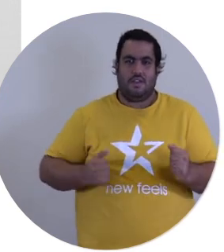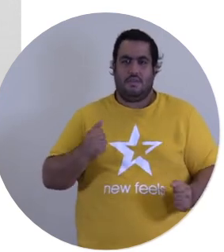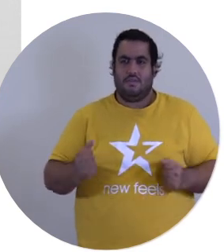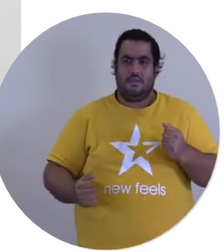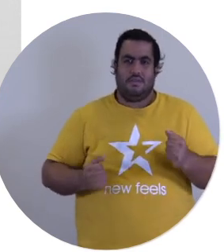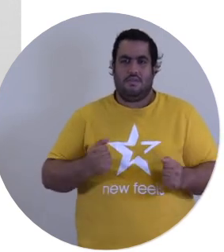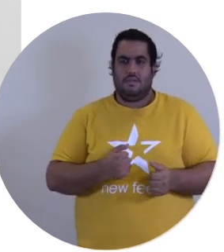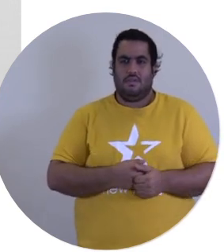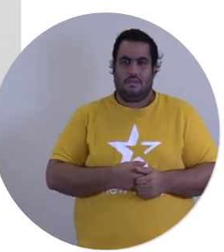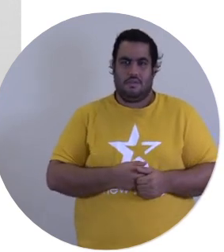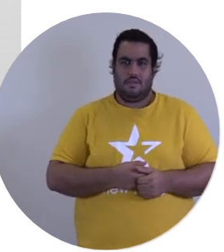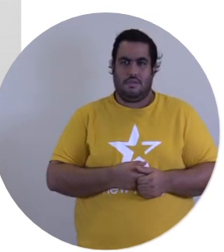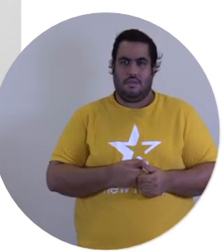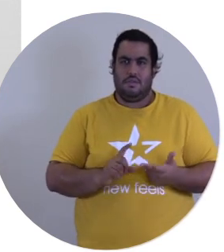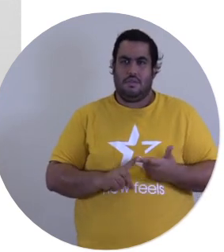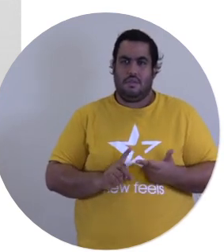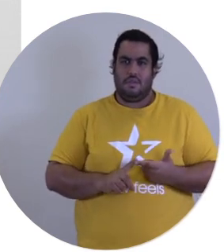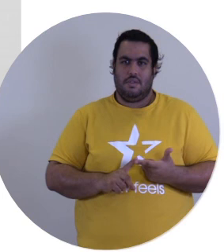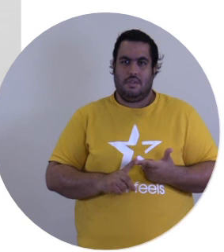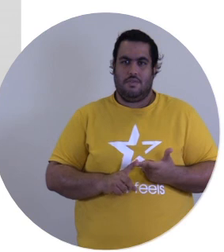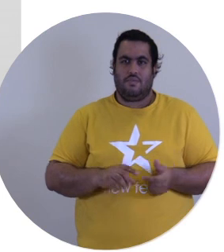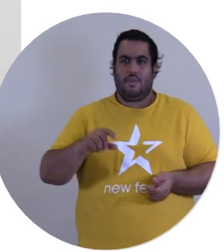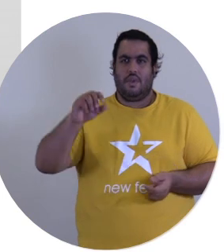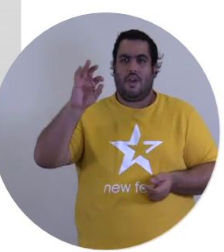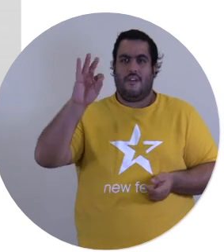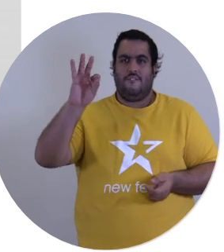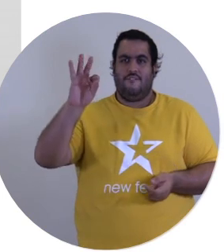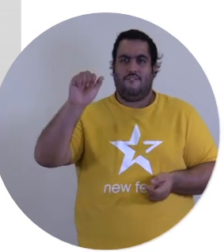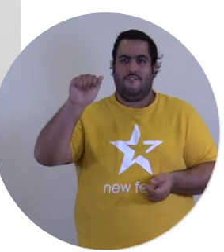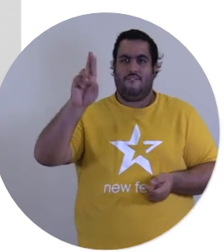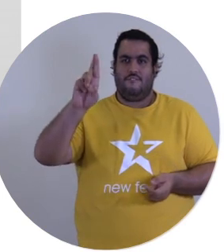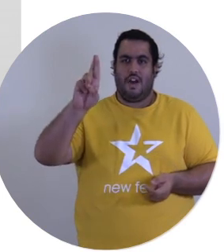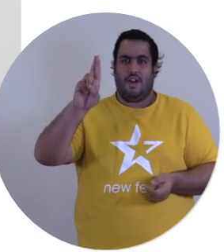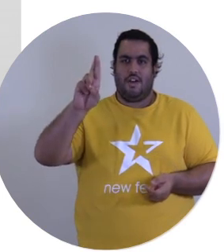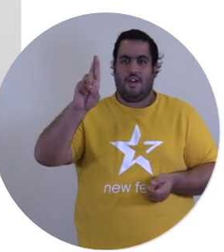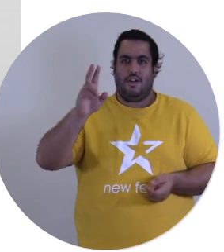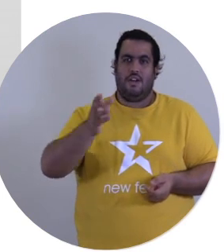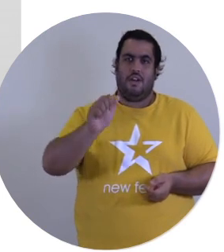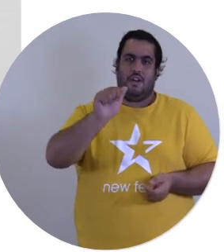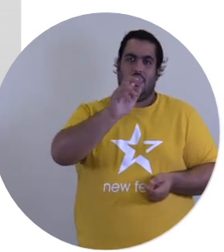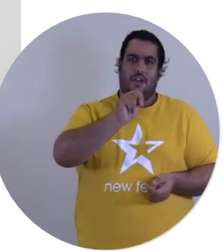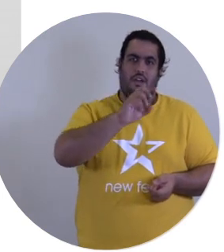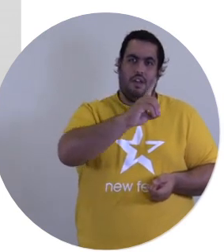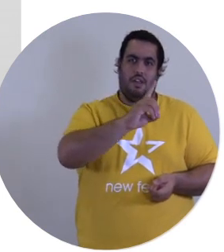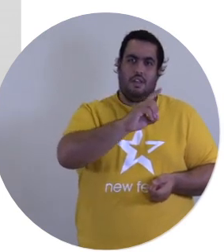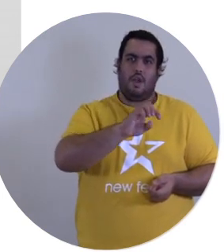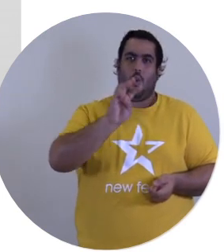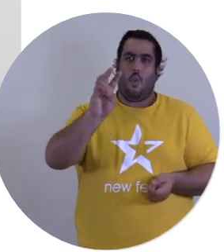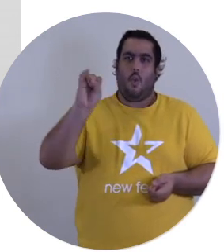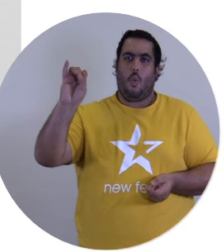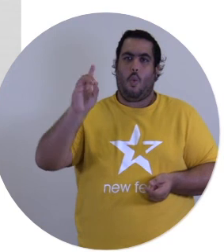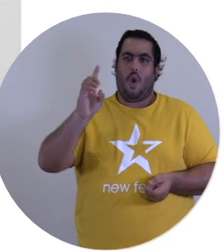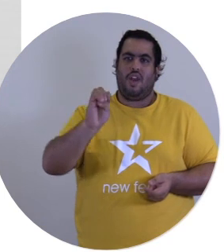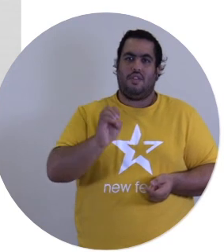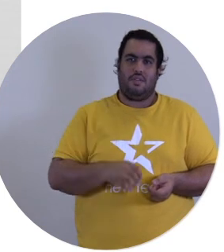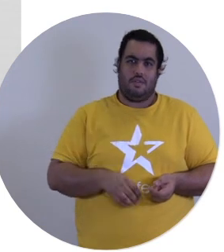of the big city. We have far and wide. Far and wide means over a